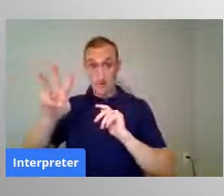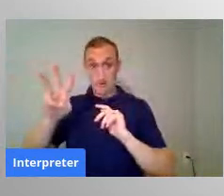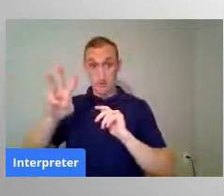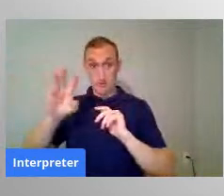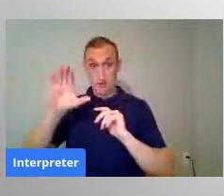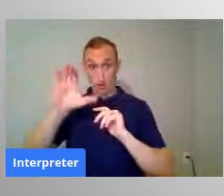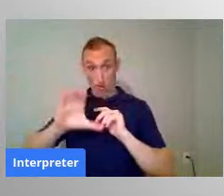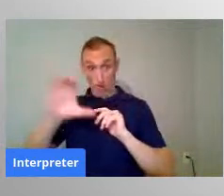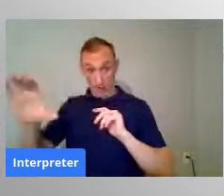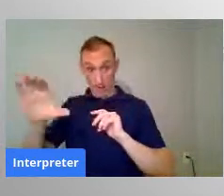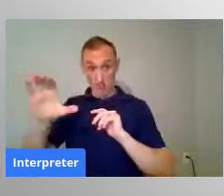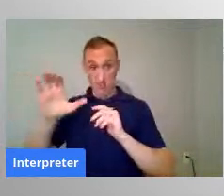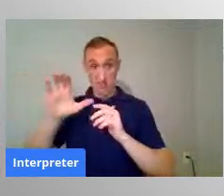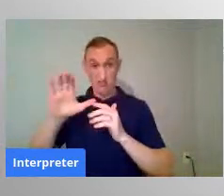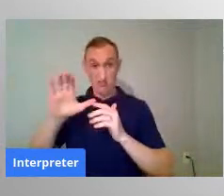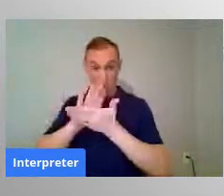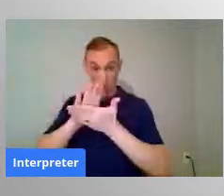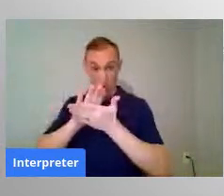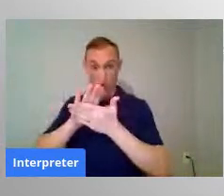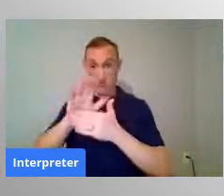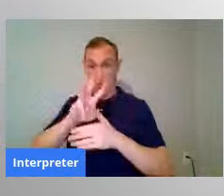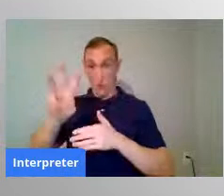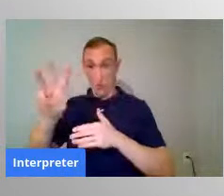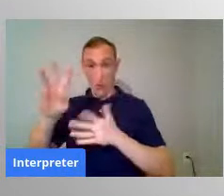more easily.